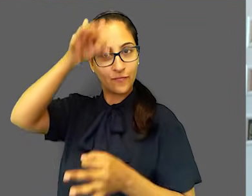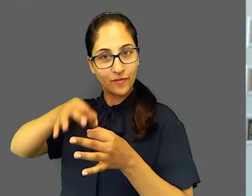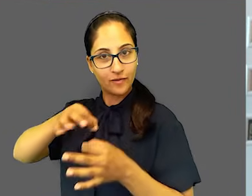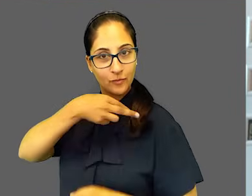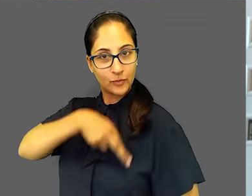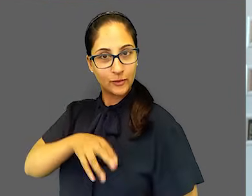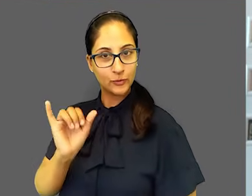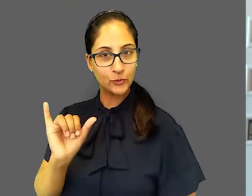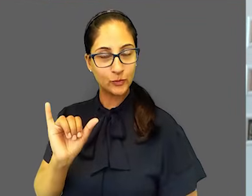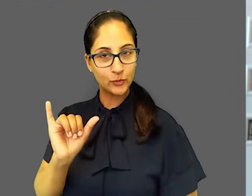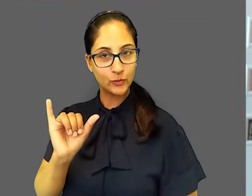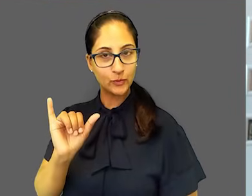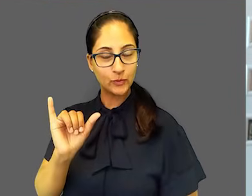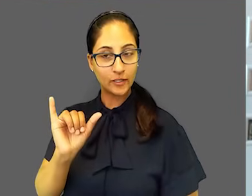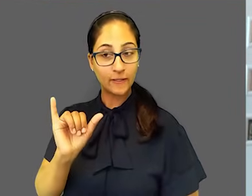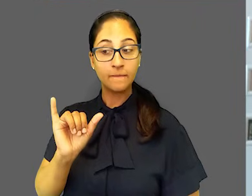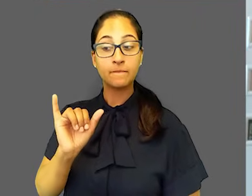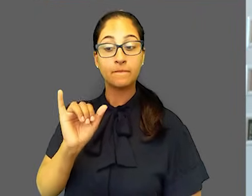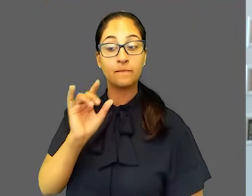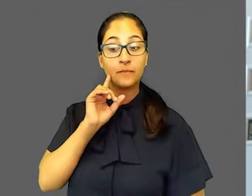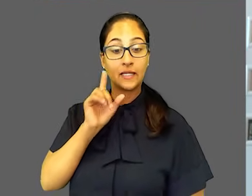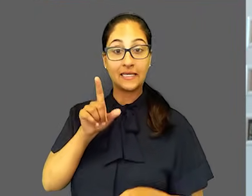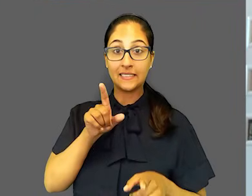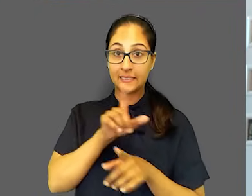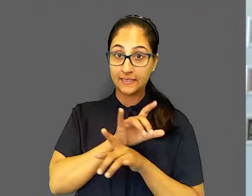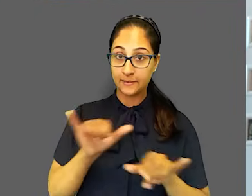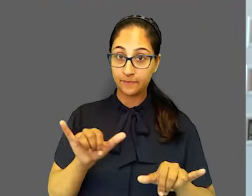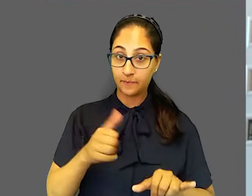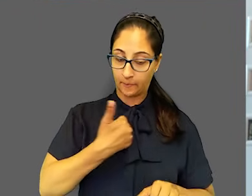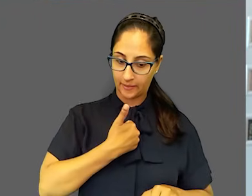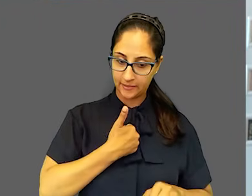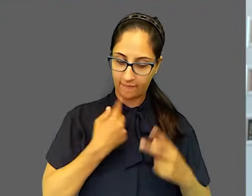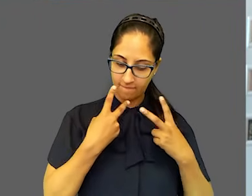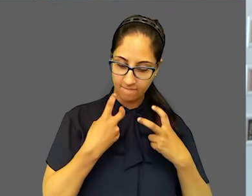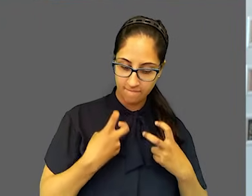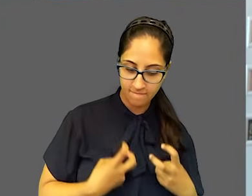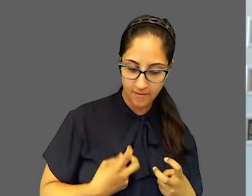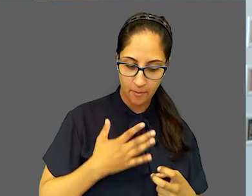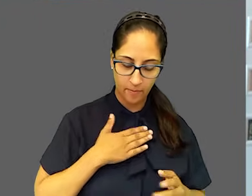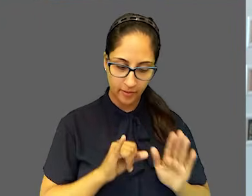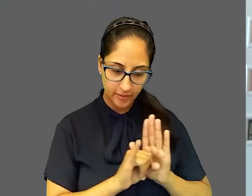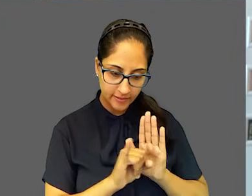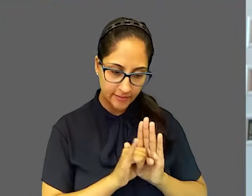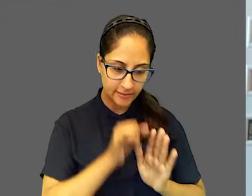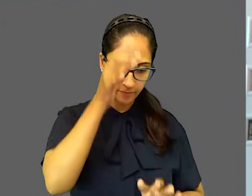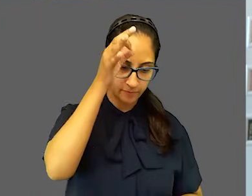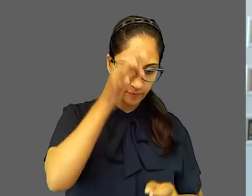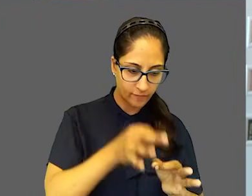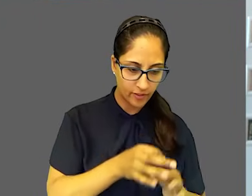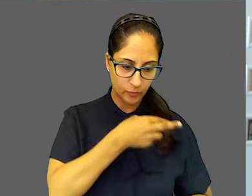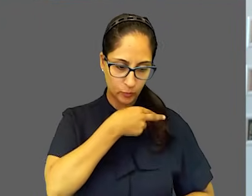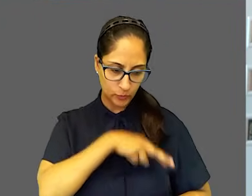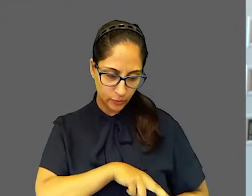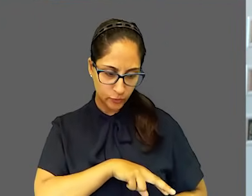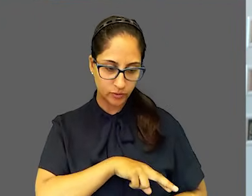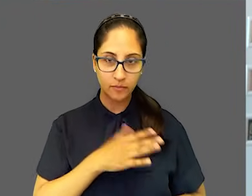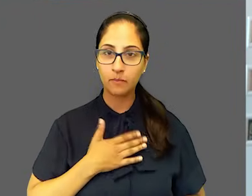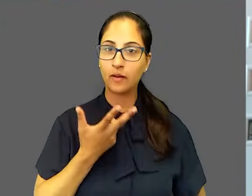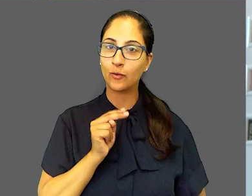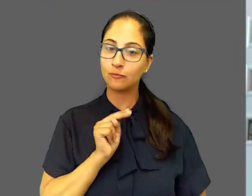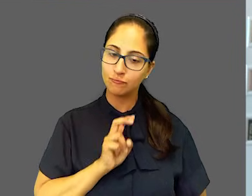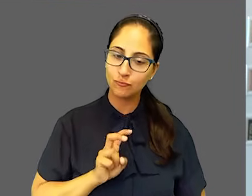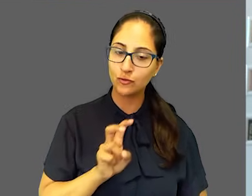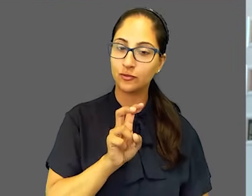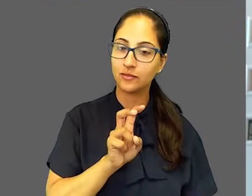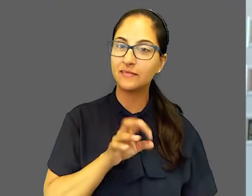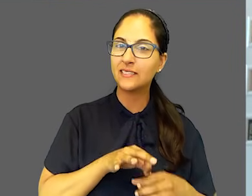so interested in learning about history, asking lots of questions, and I was on my own journey. And